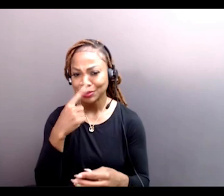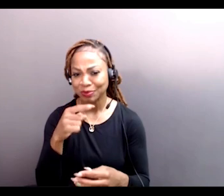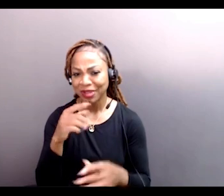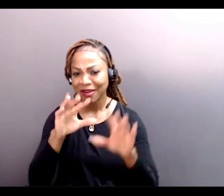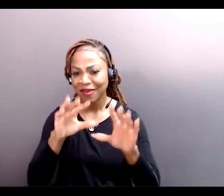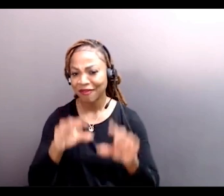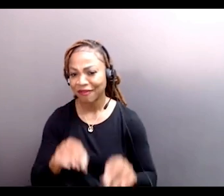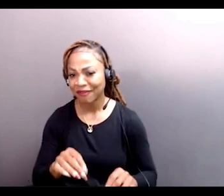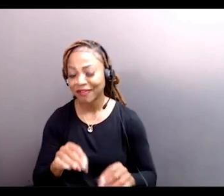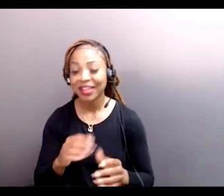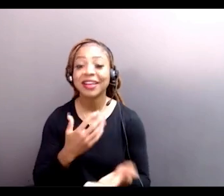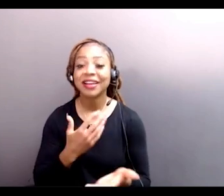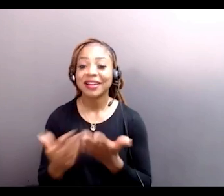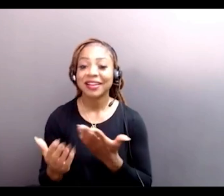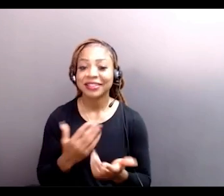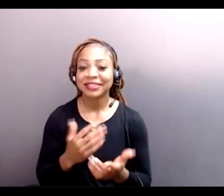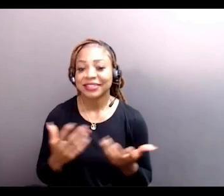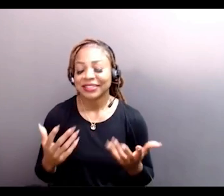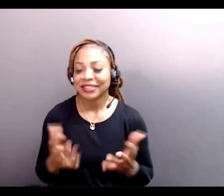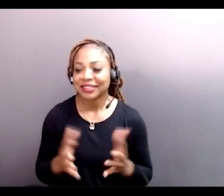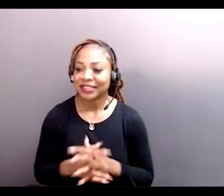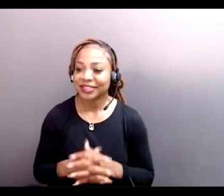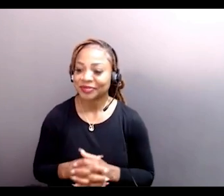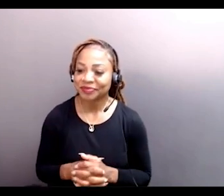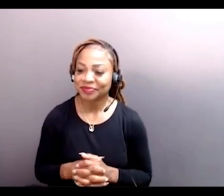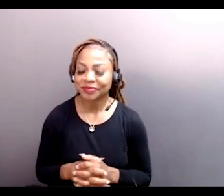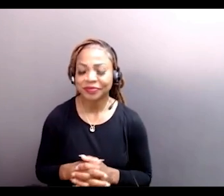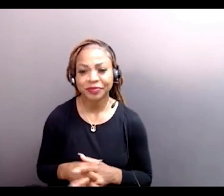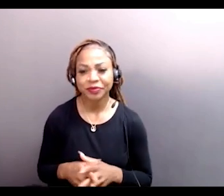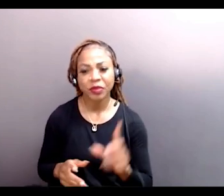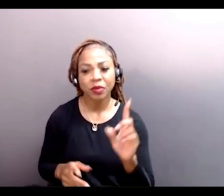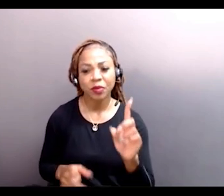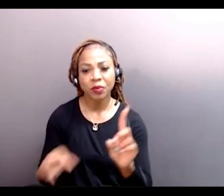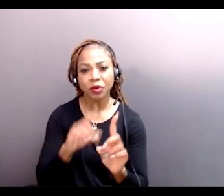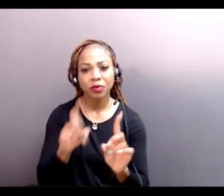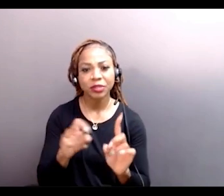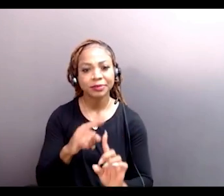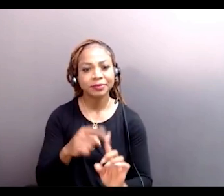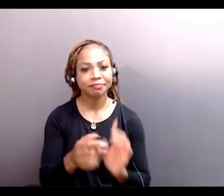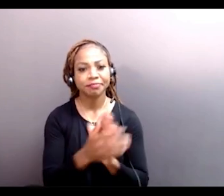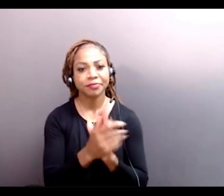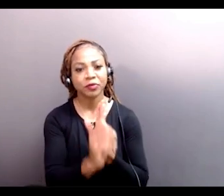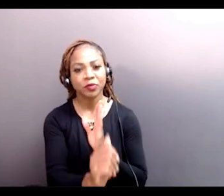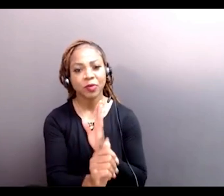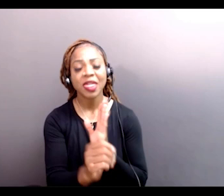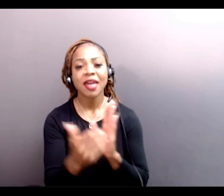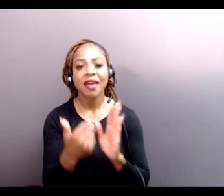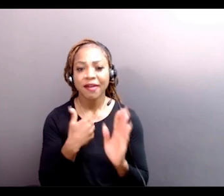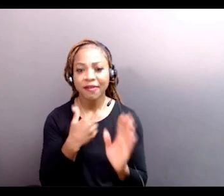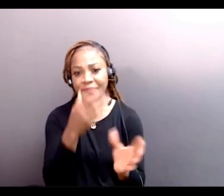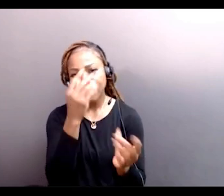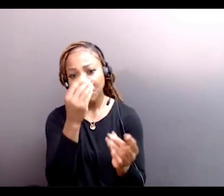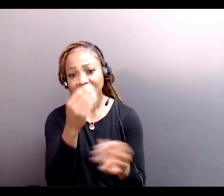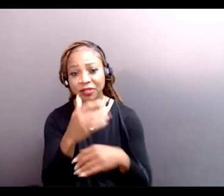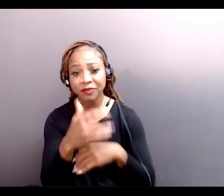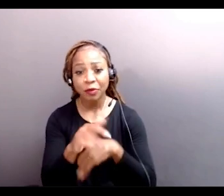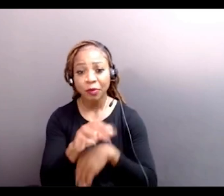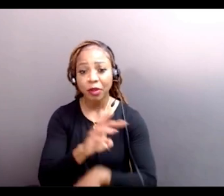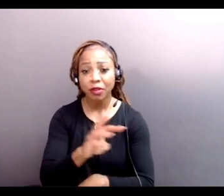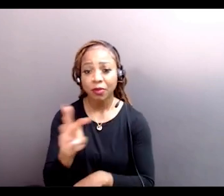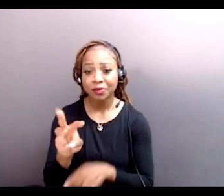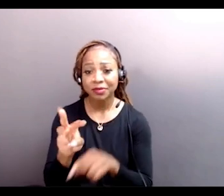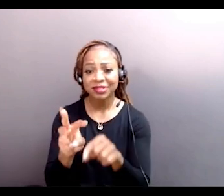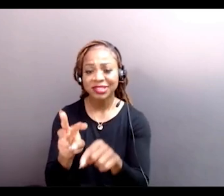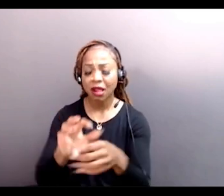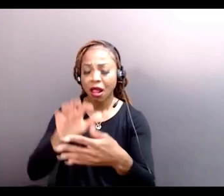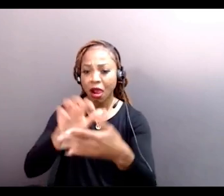fine. And so, there was a question about our competencies. There is information on our website that has more of